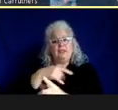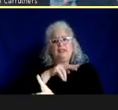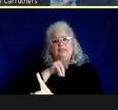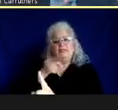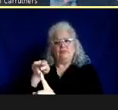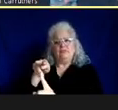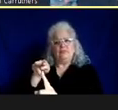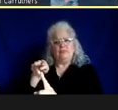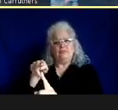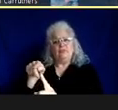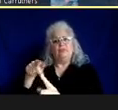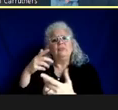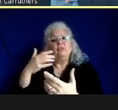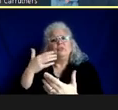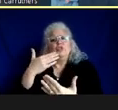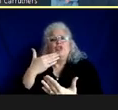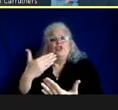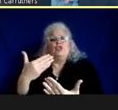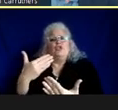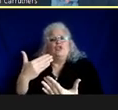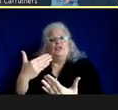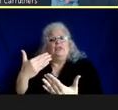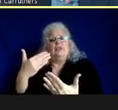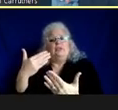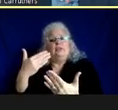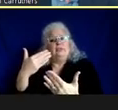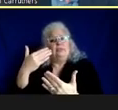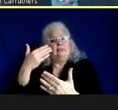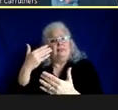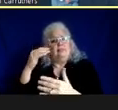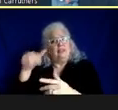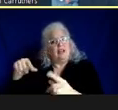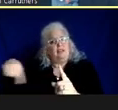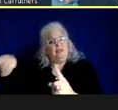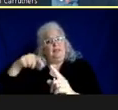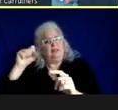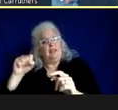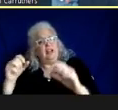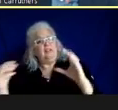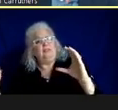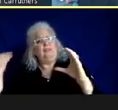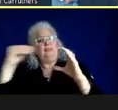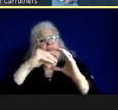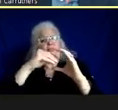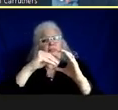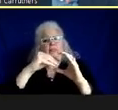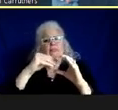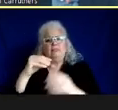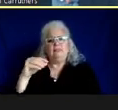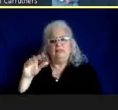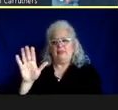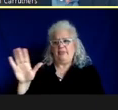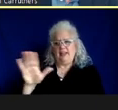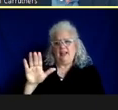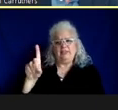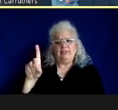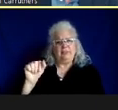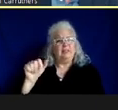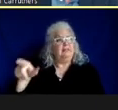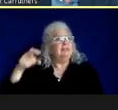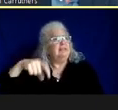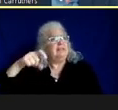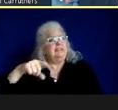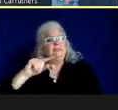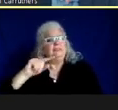for the state to say the person's disability is severe enough to need these public services, therefore likely to